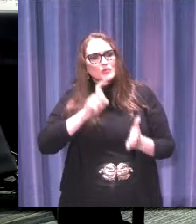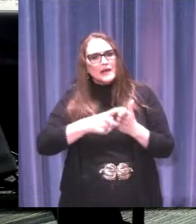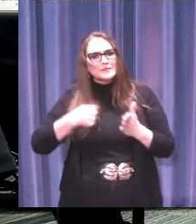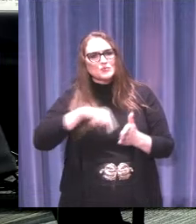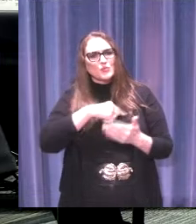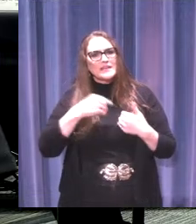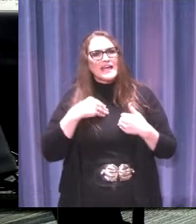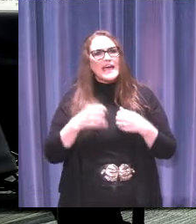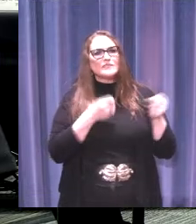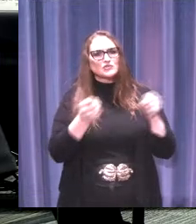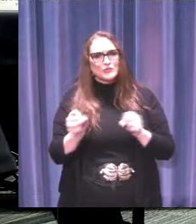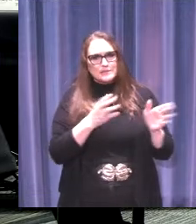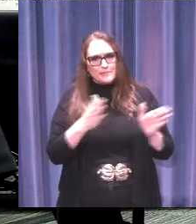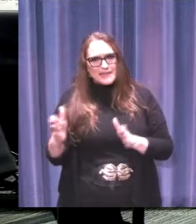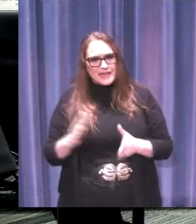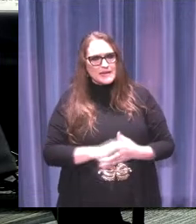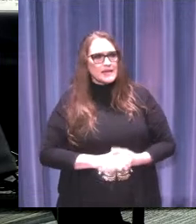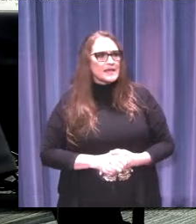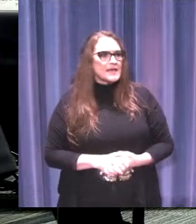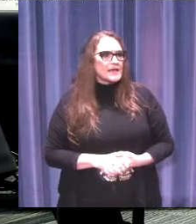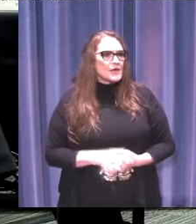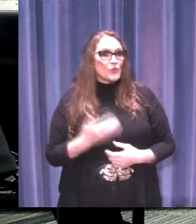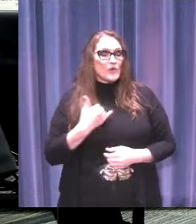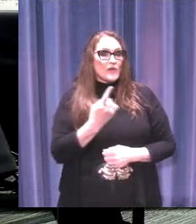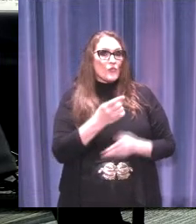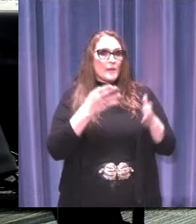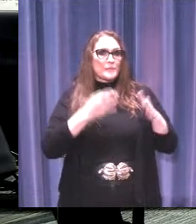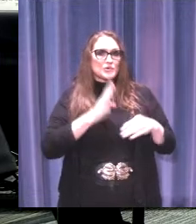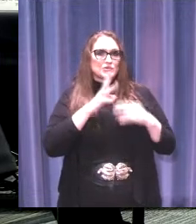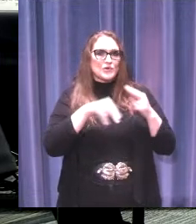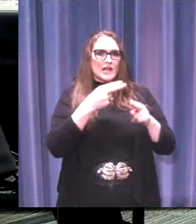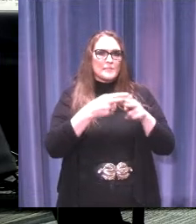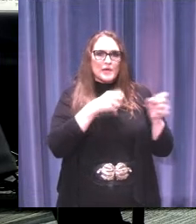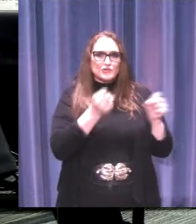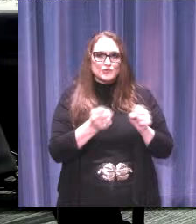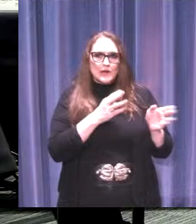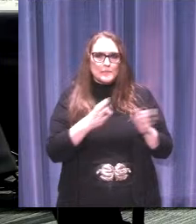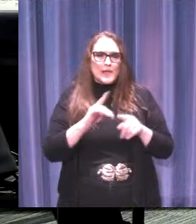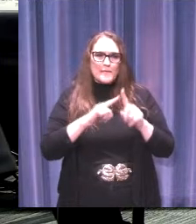have a strategic plan. We had one person talk about the strategic